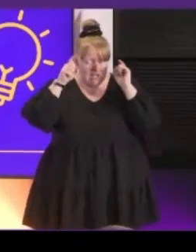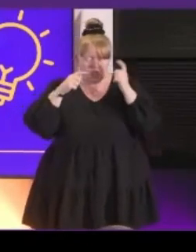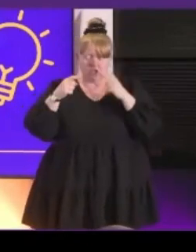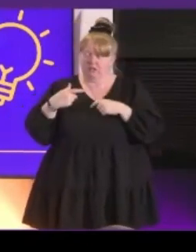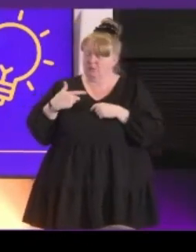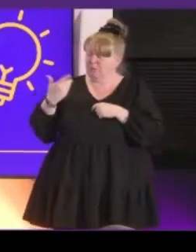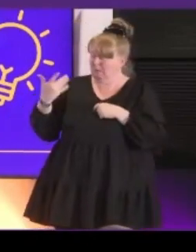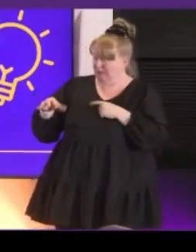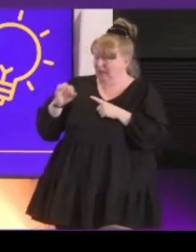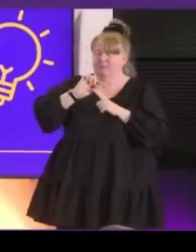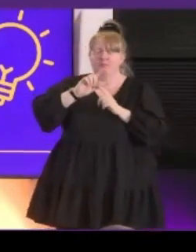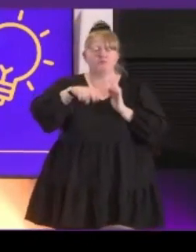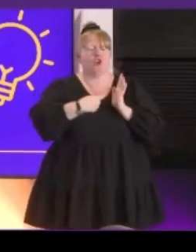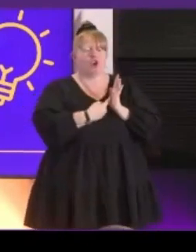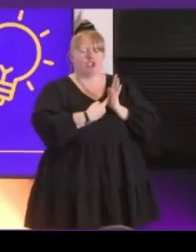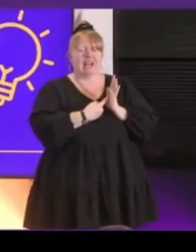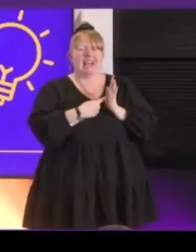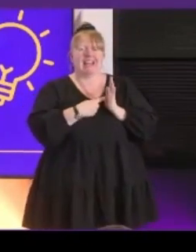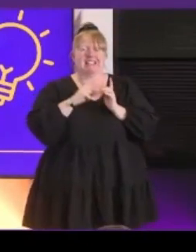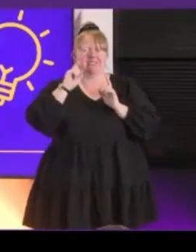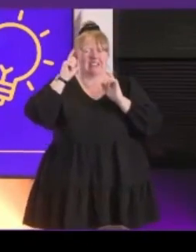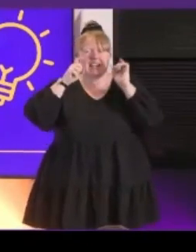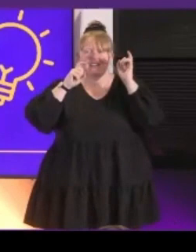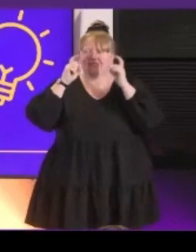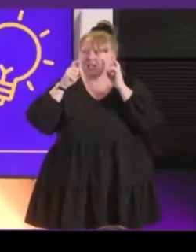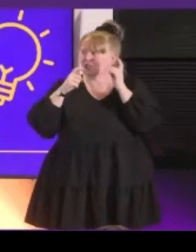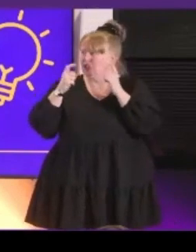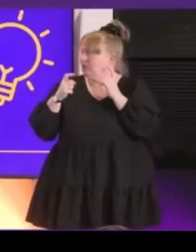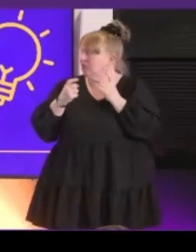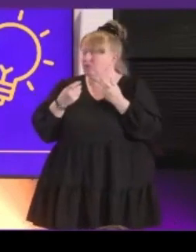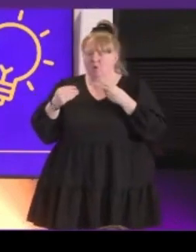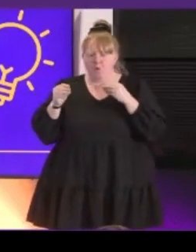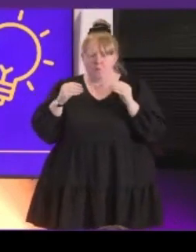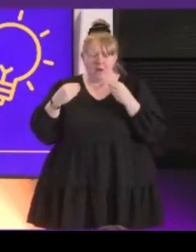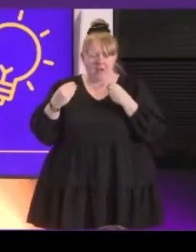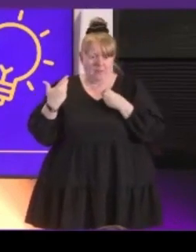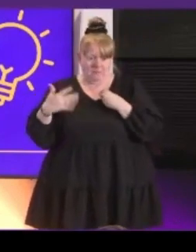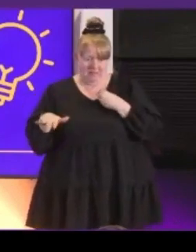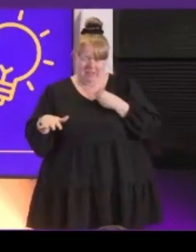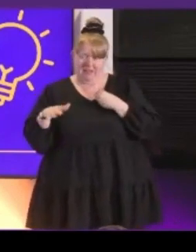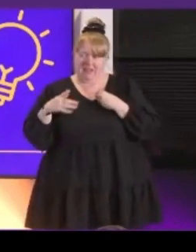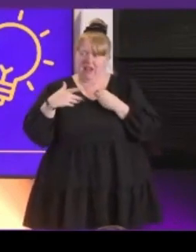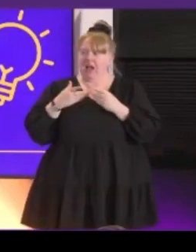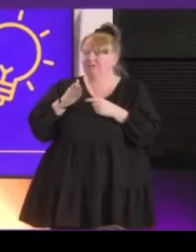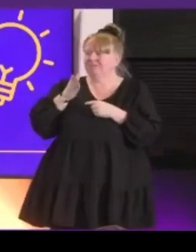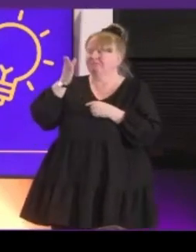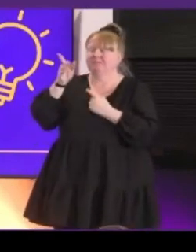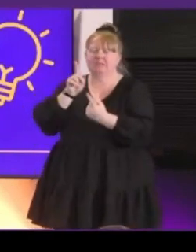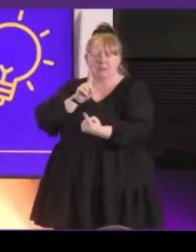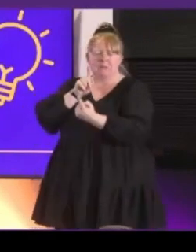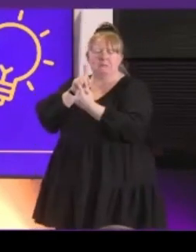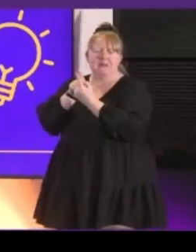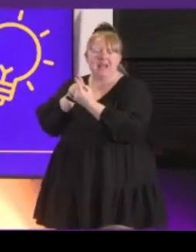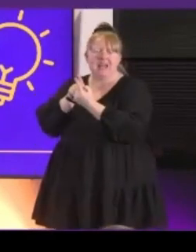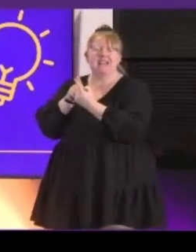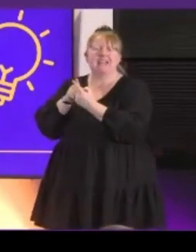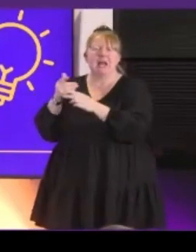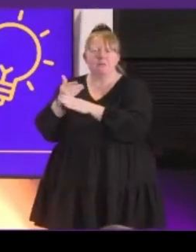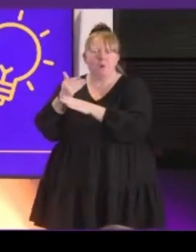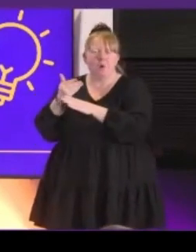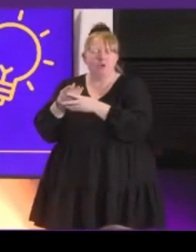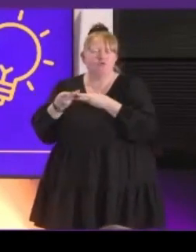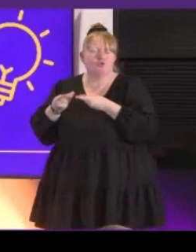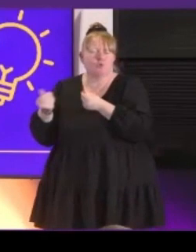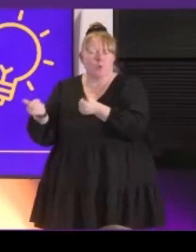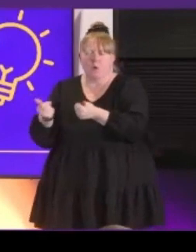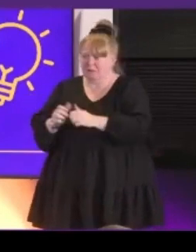on awesome innovation stories that you may have heard of. And when I went to meet them, I met their employee resource group and they went, well, that's great that we're